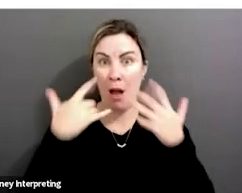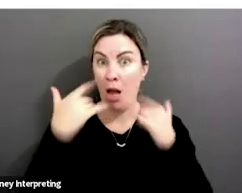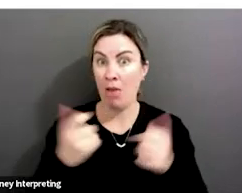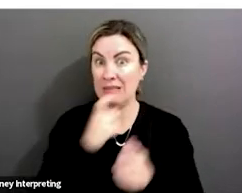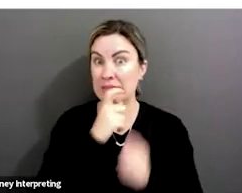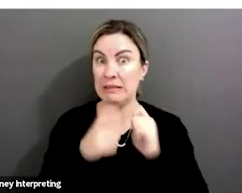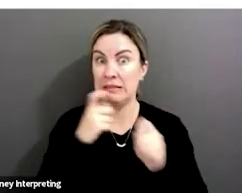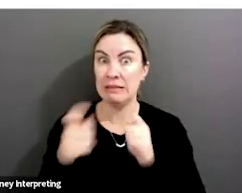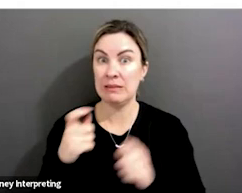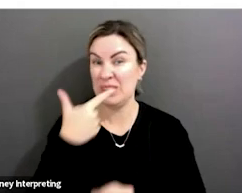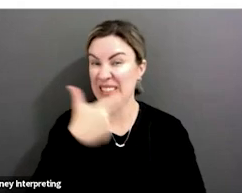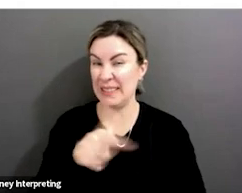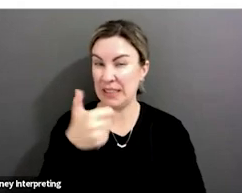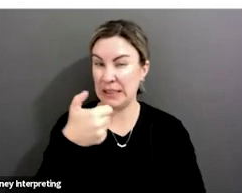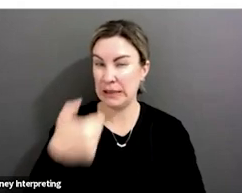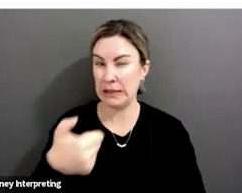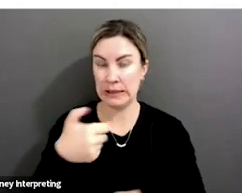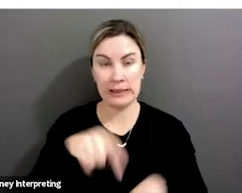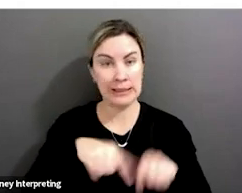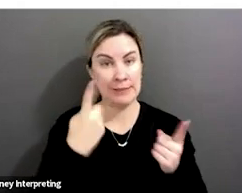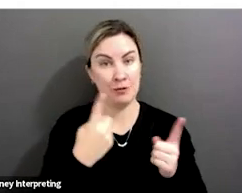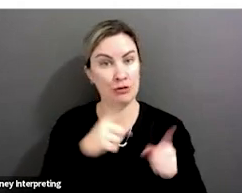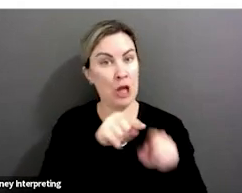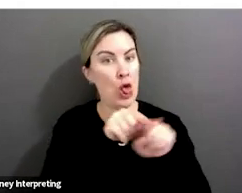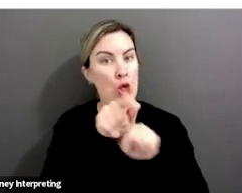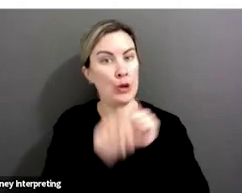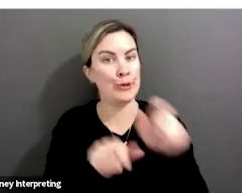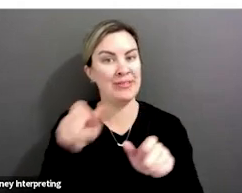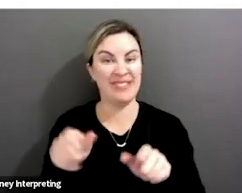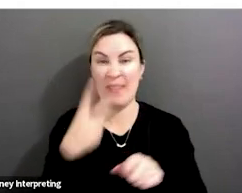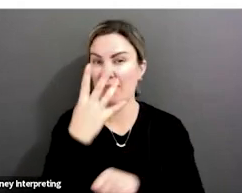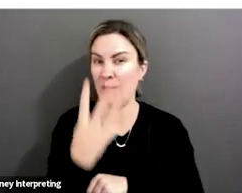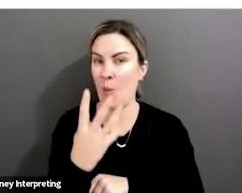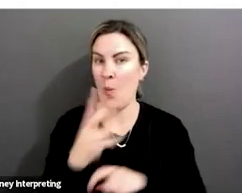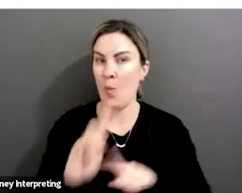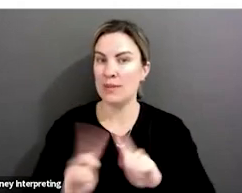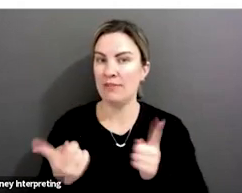with 76 learners from 4 different LGAs in New South Wales.